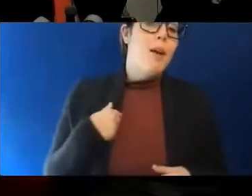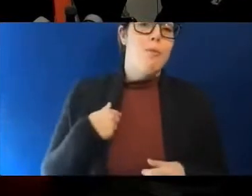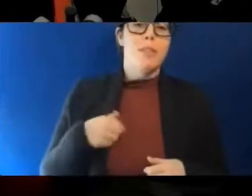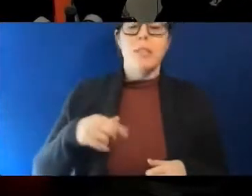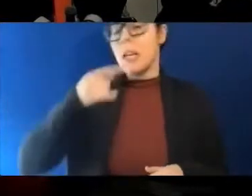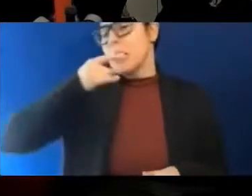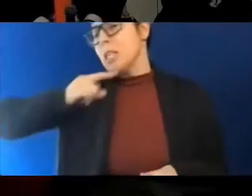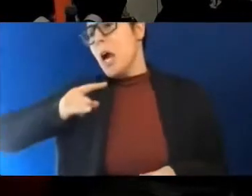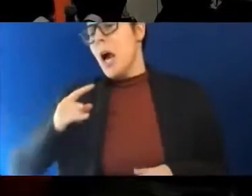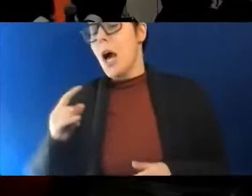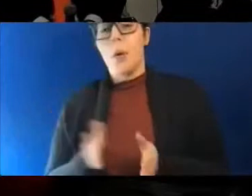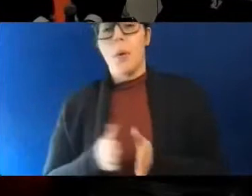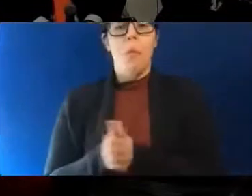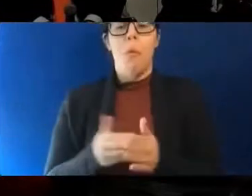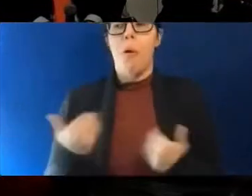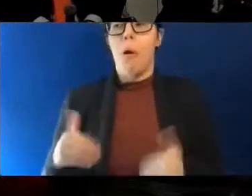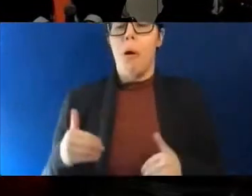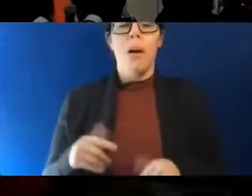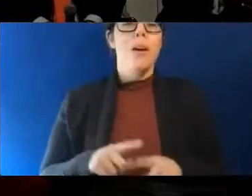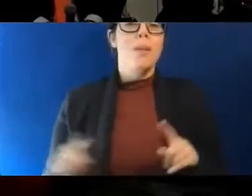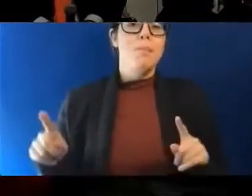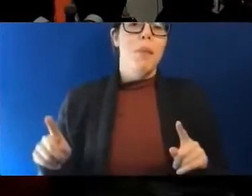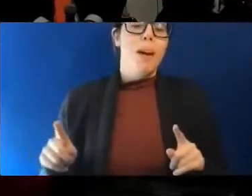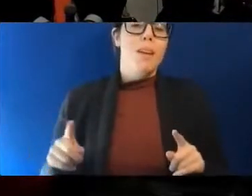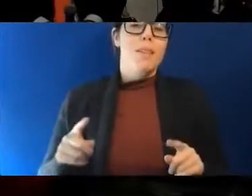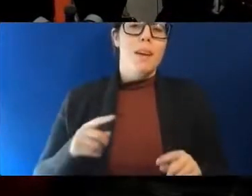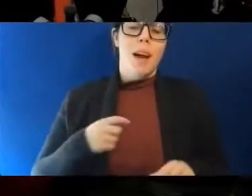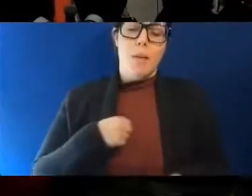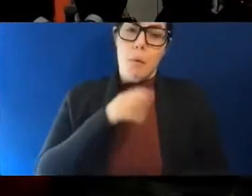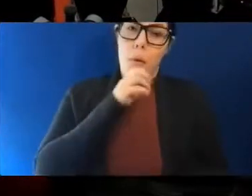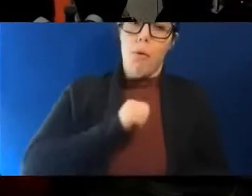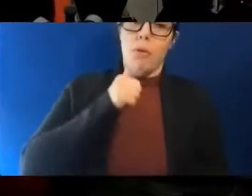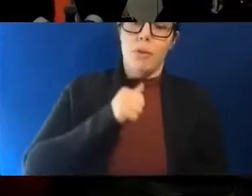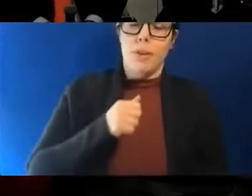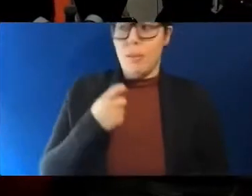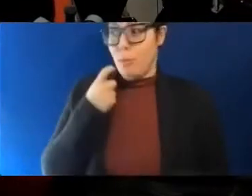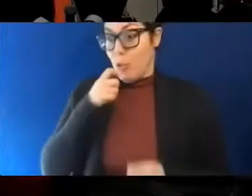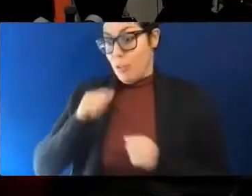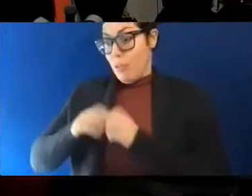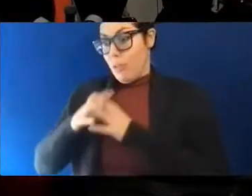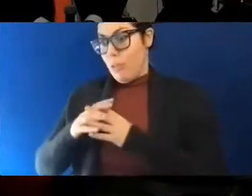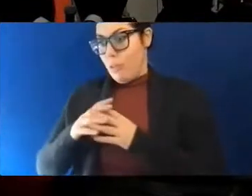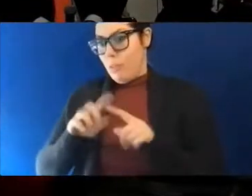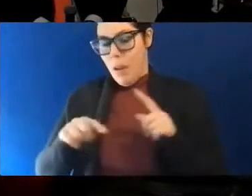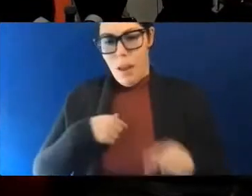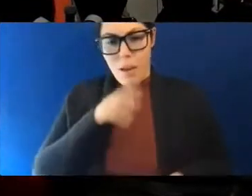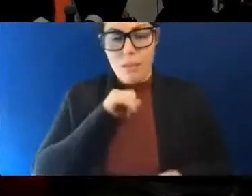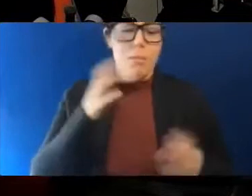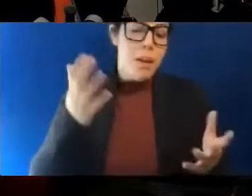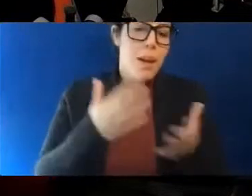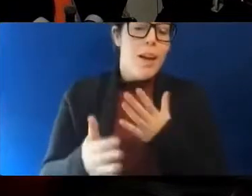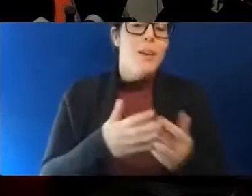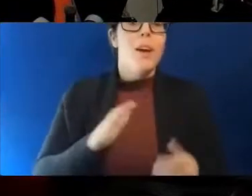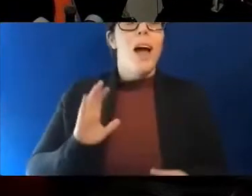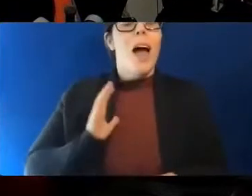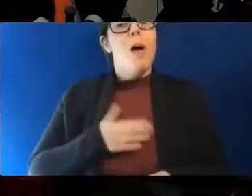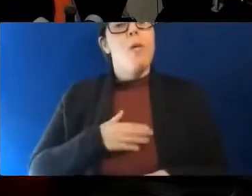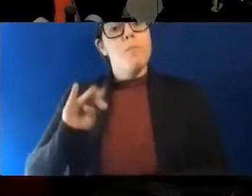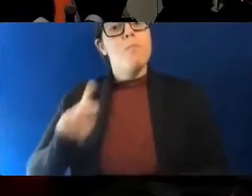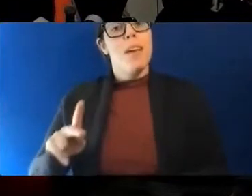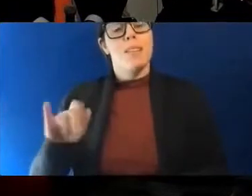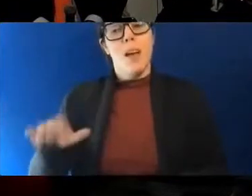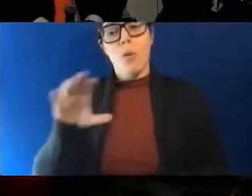really recognizing the fullness of my age. But Harbor Bankshares